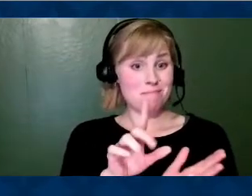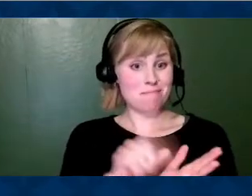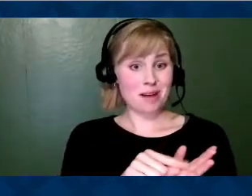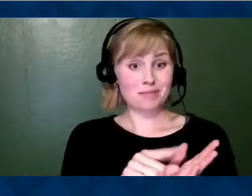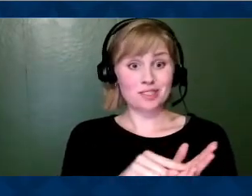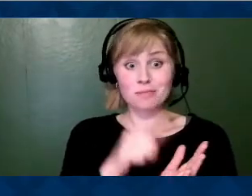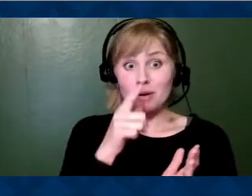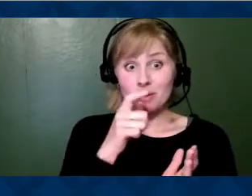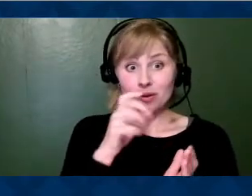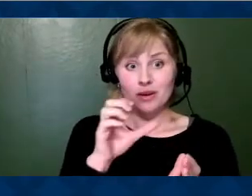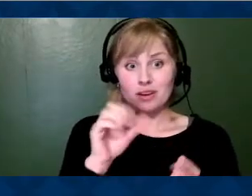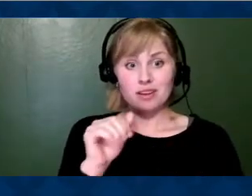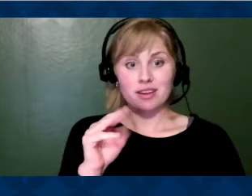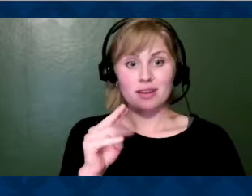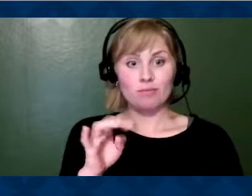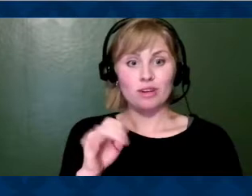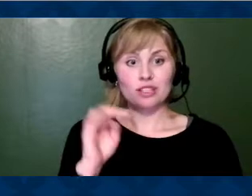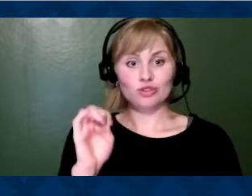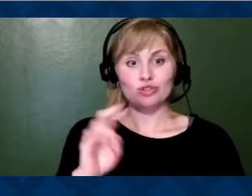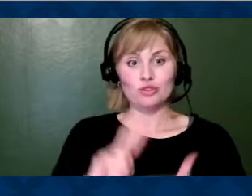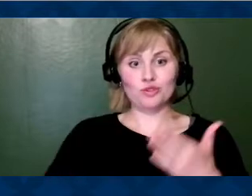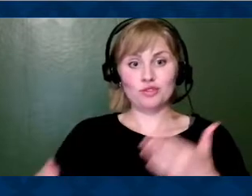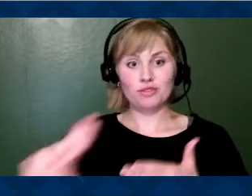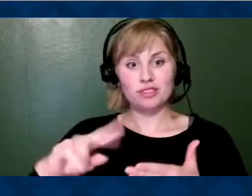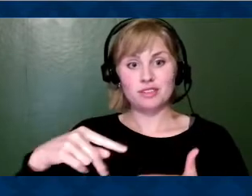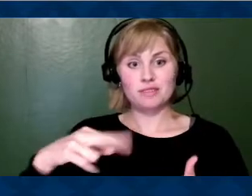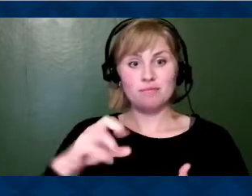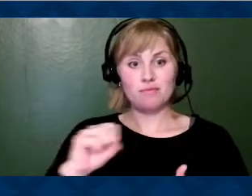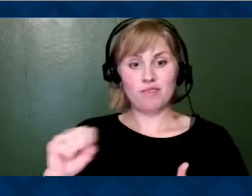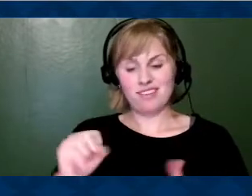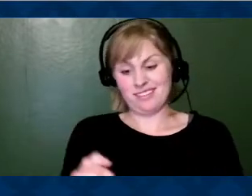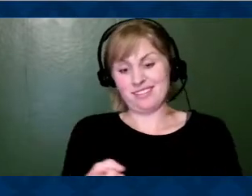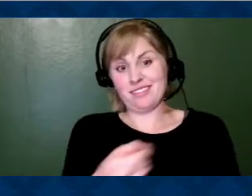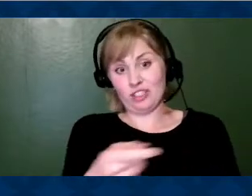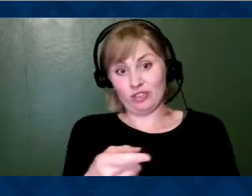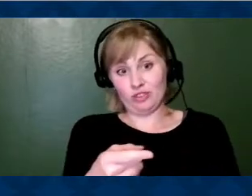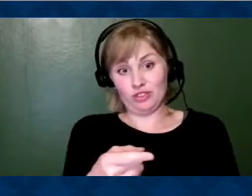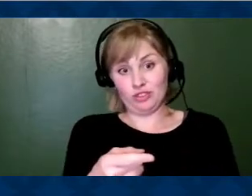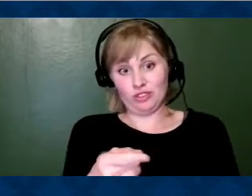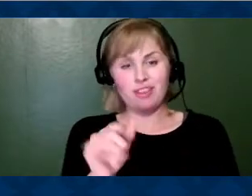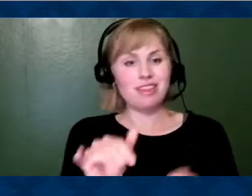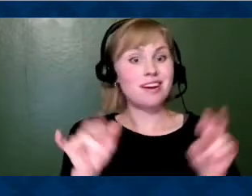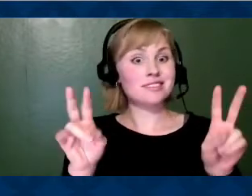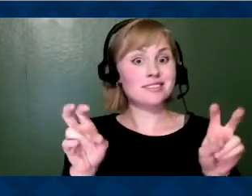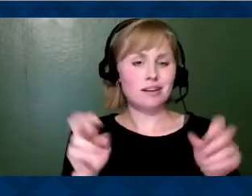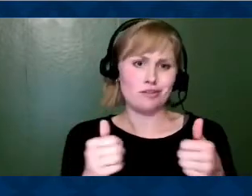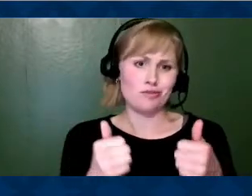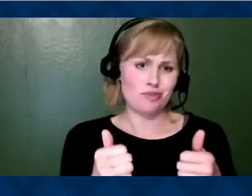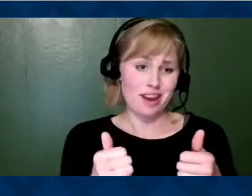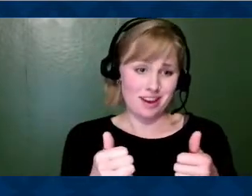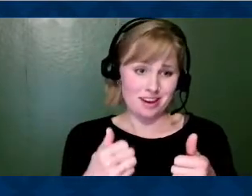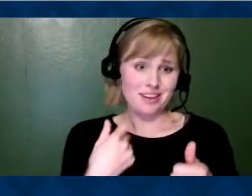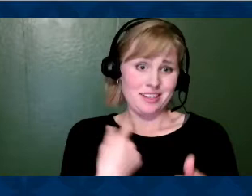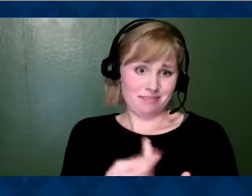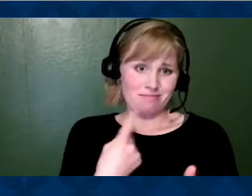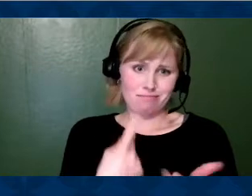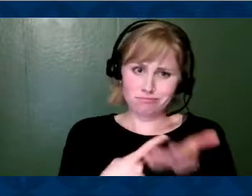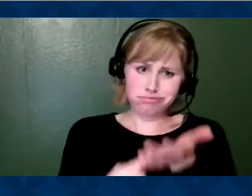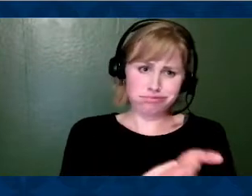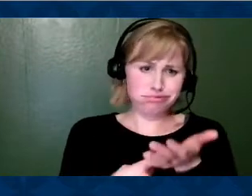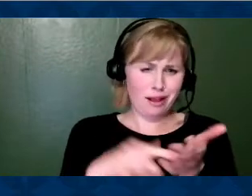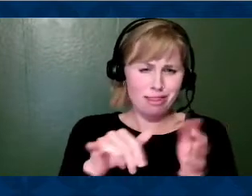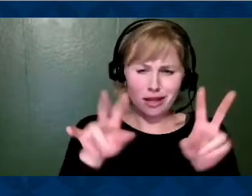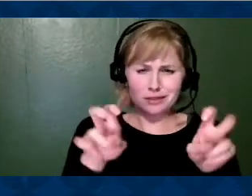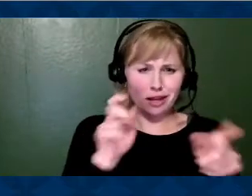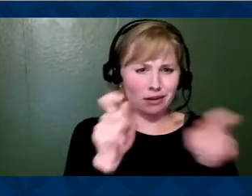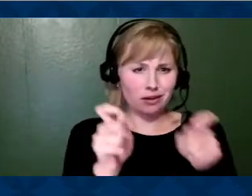Cambridge University Press in the coming year. And it's called, he's got a great title. I've been talking about this title with him for about a year, Justice in